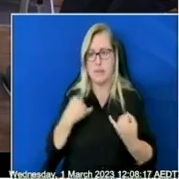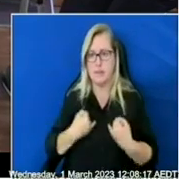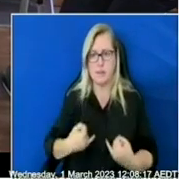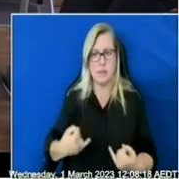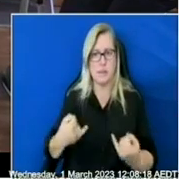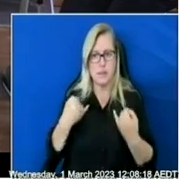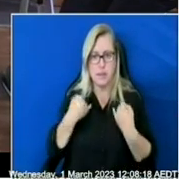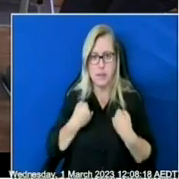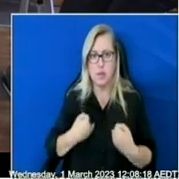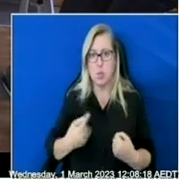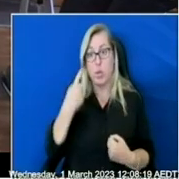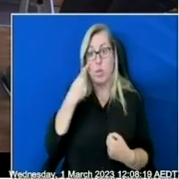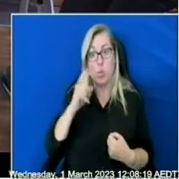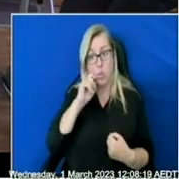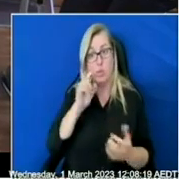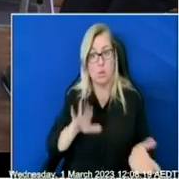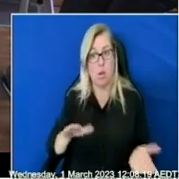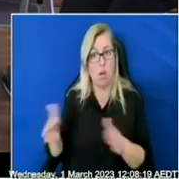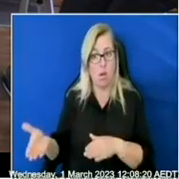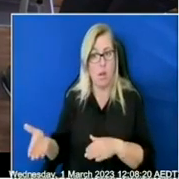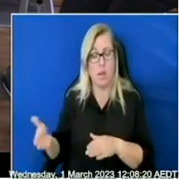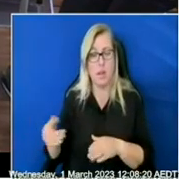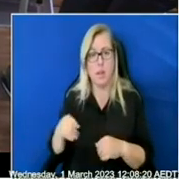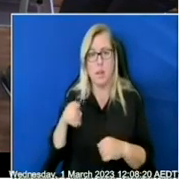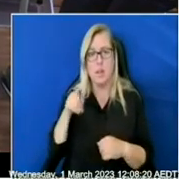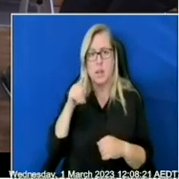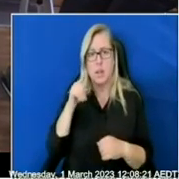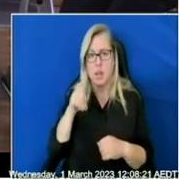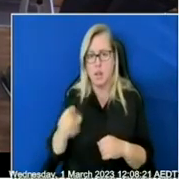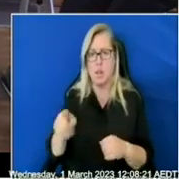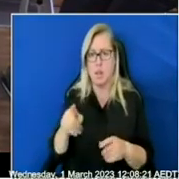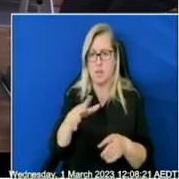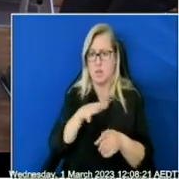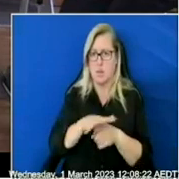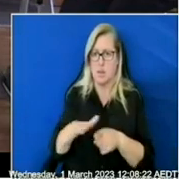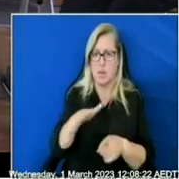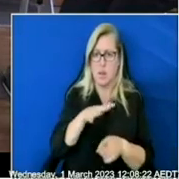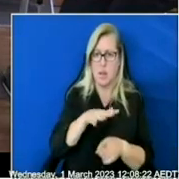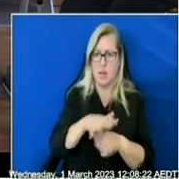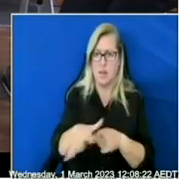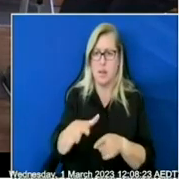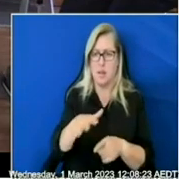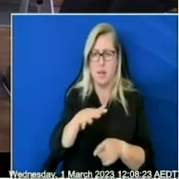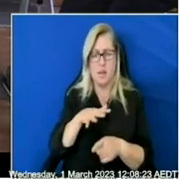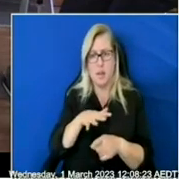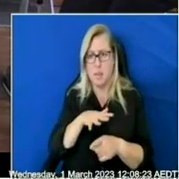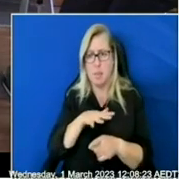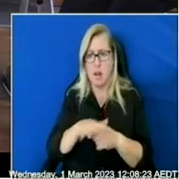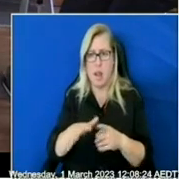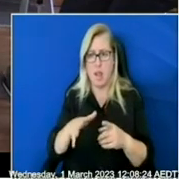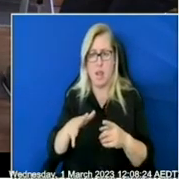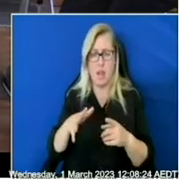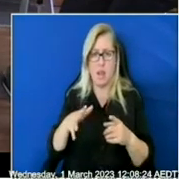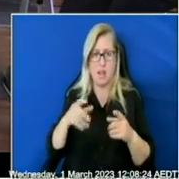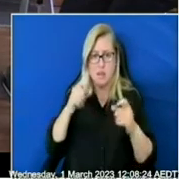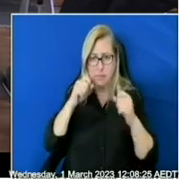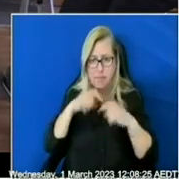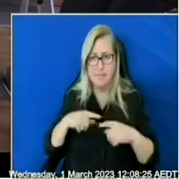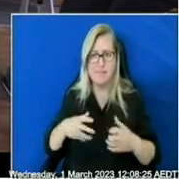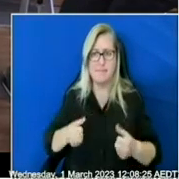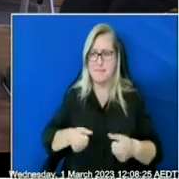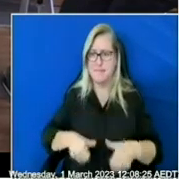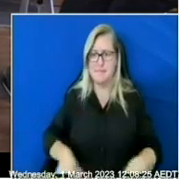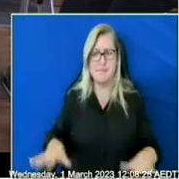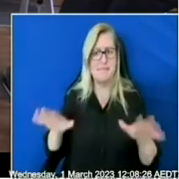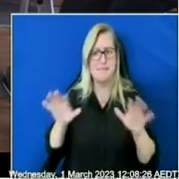just losing blood from every orifice. So she was under palliative care. And so they didn't want to let her get out of